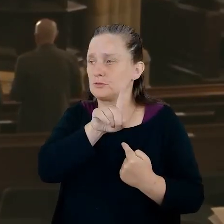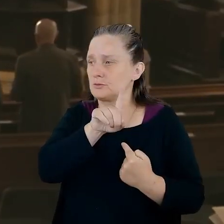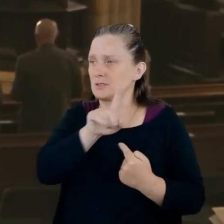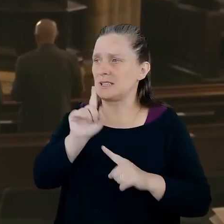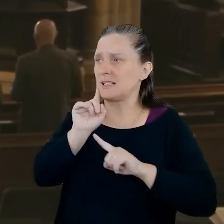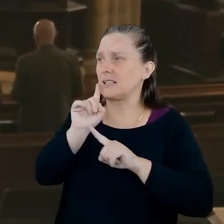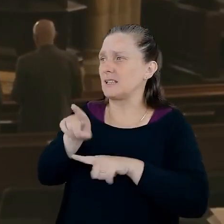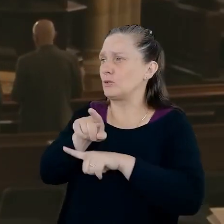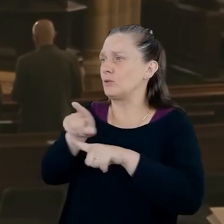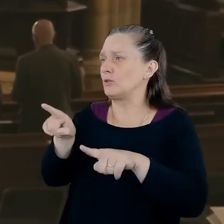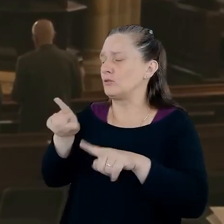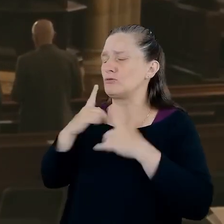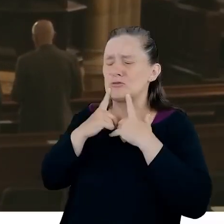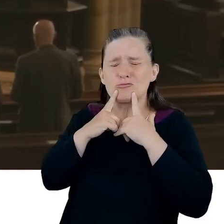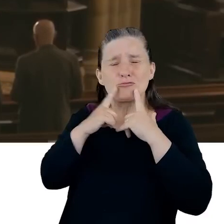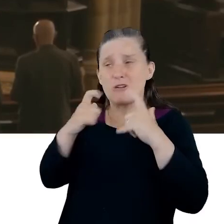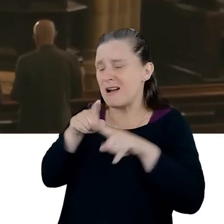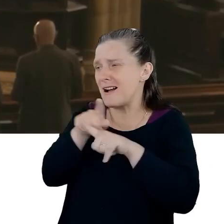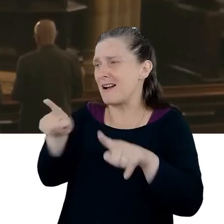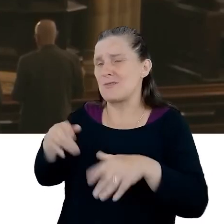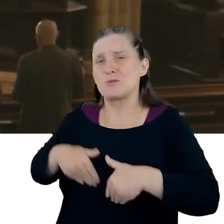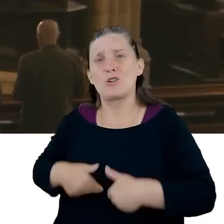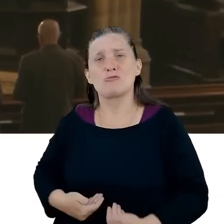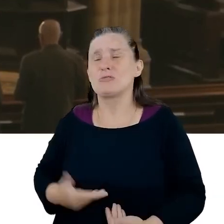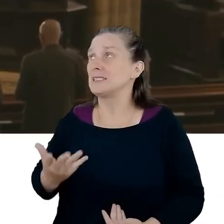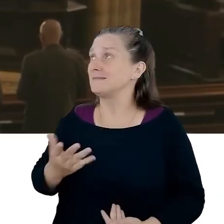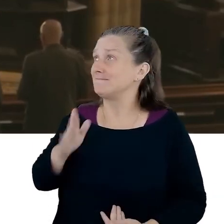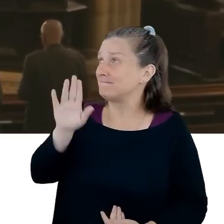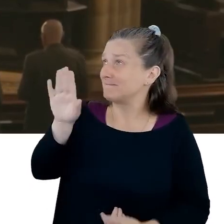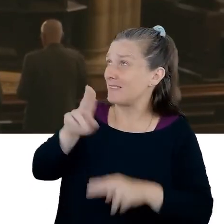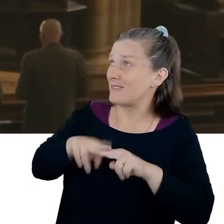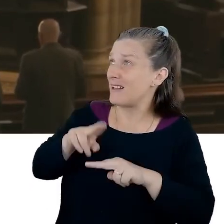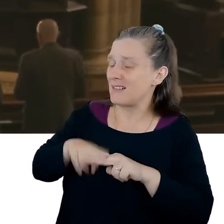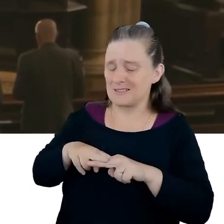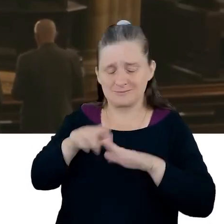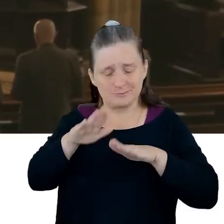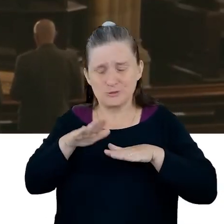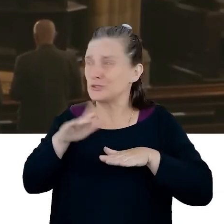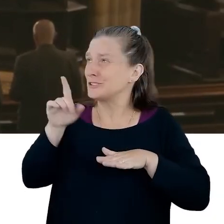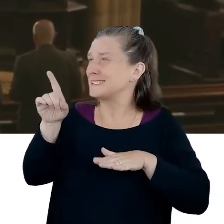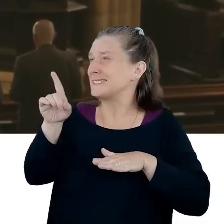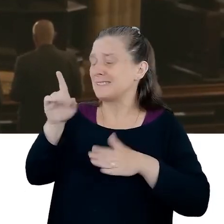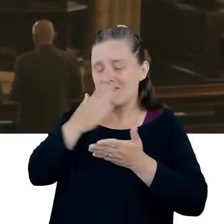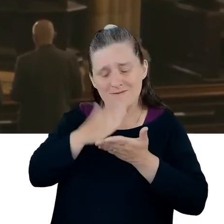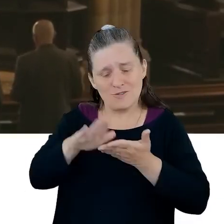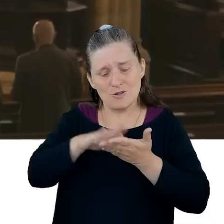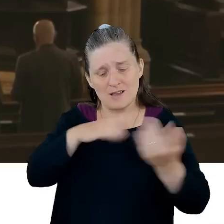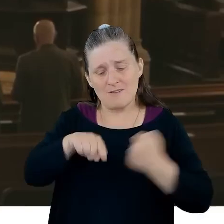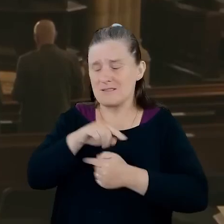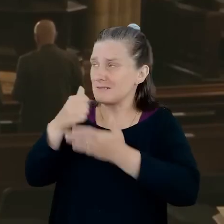the cry of the hungry. Father, in your mercy, forgive us and help